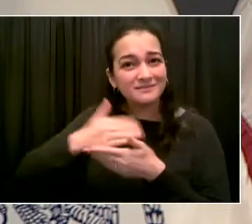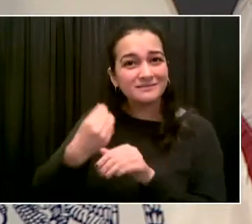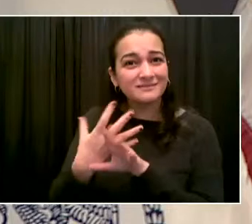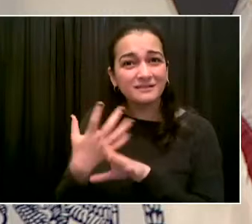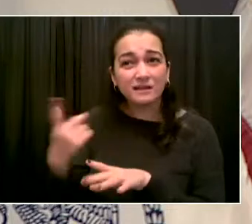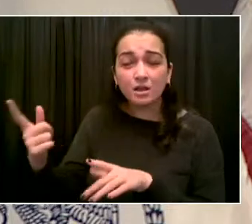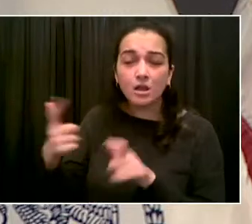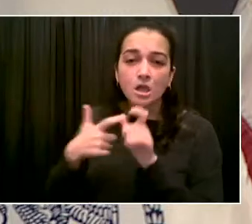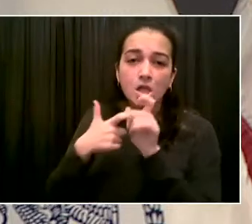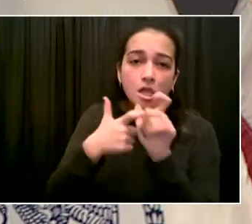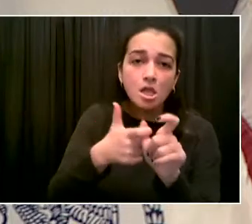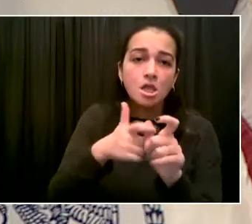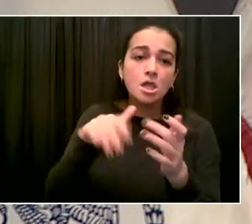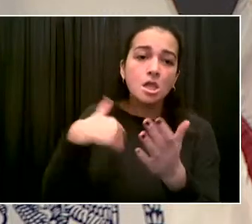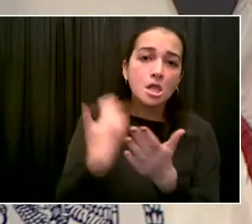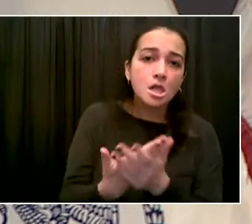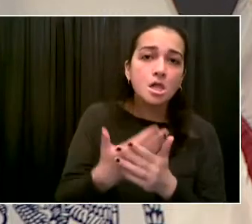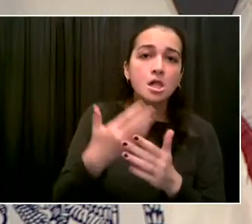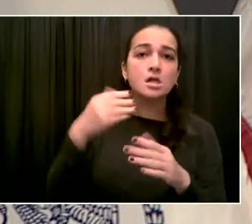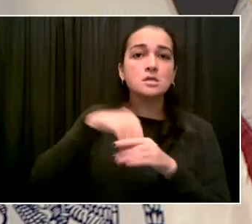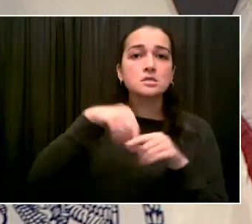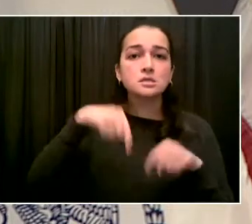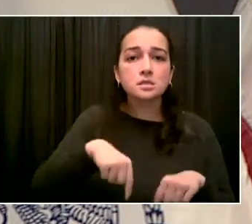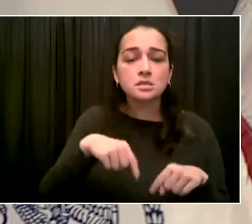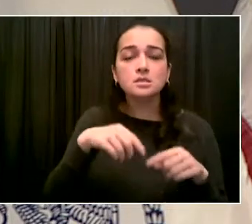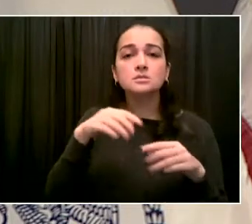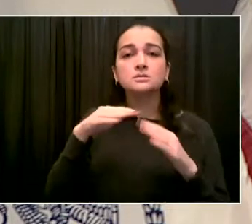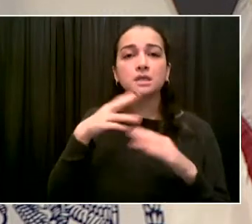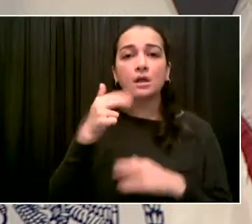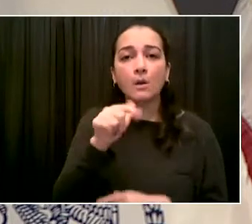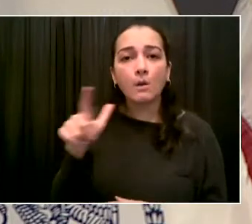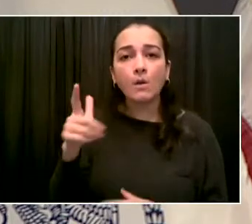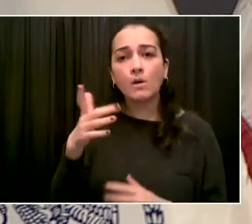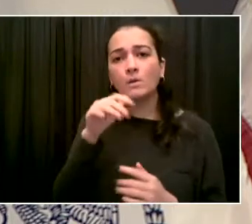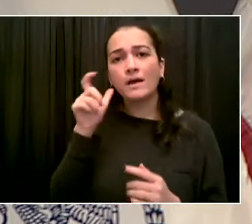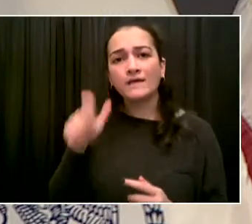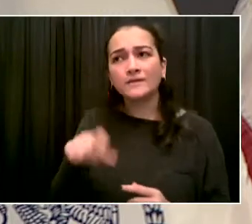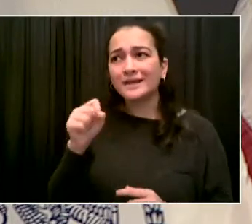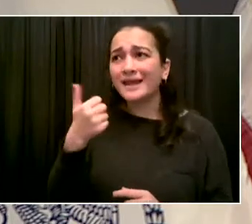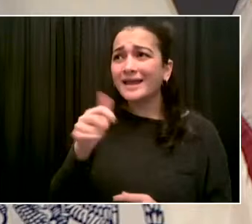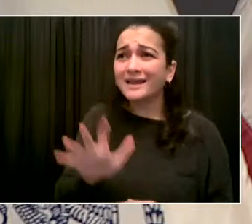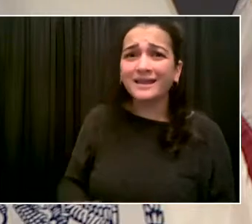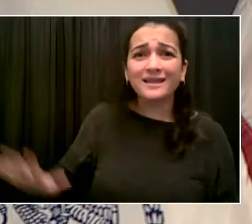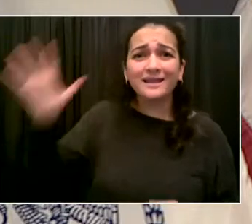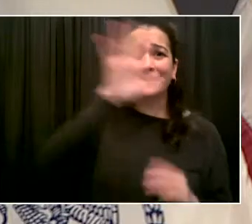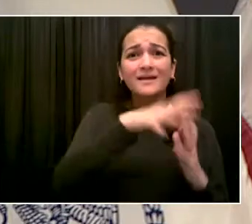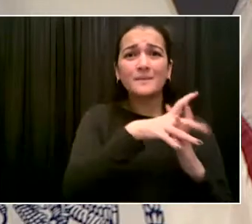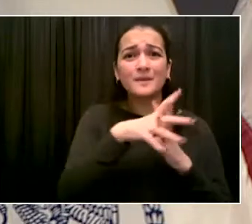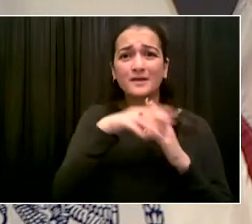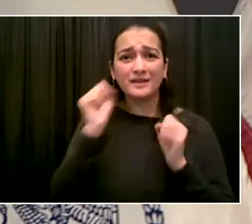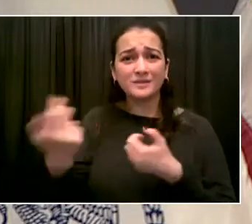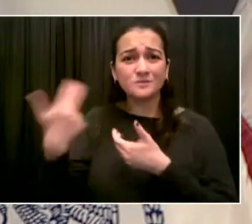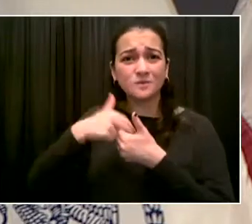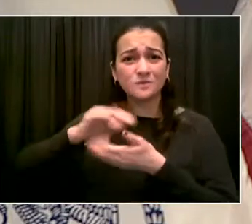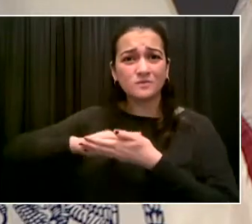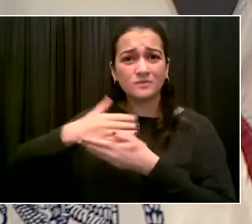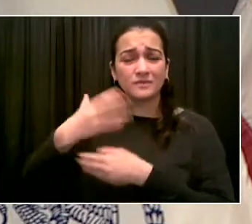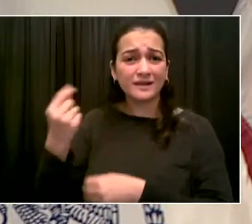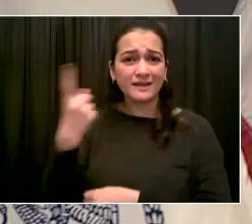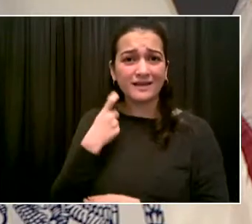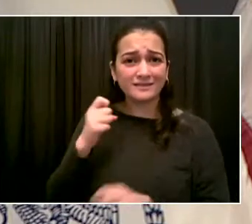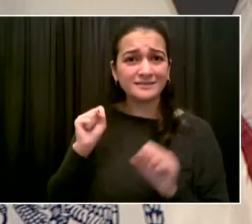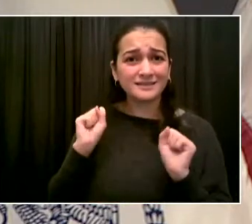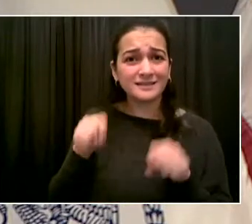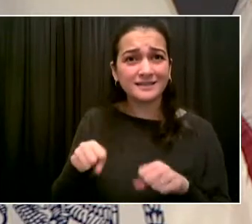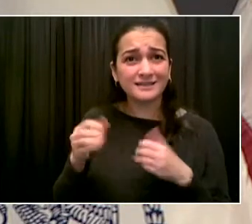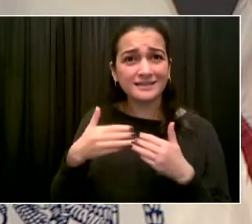now. New administration will have whatever approach they think makes sense. But this has been just a very good approach for getting the message out